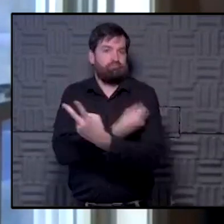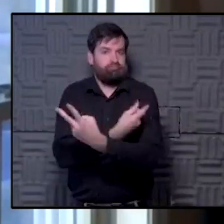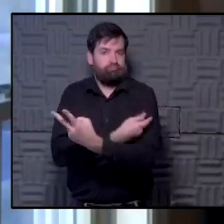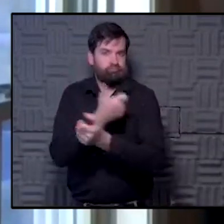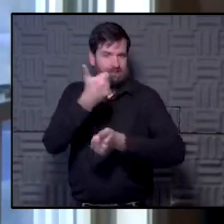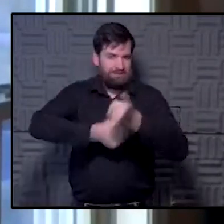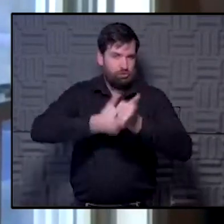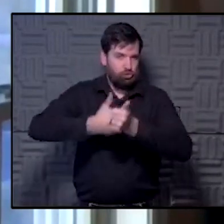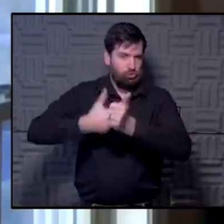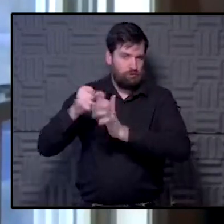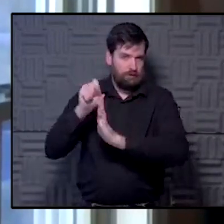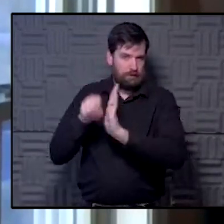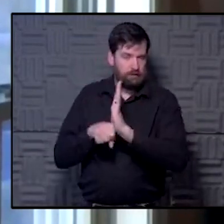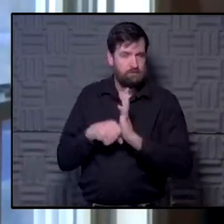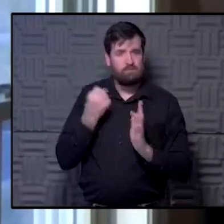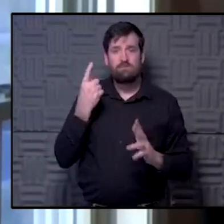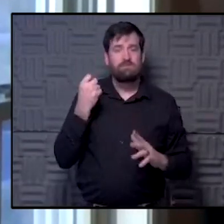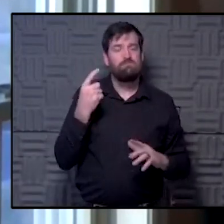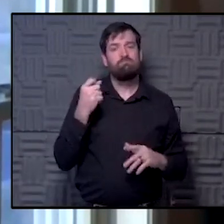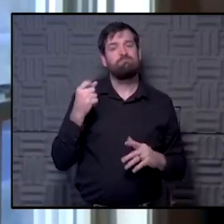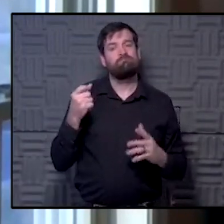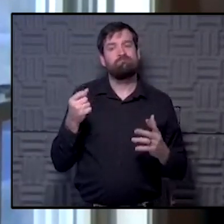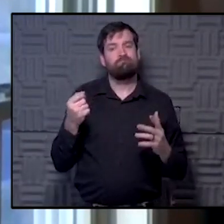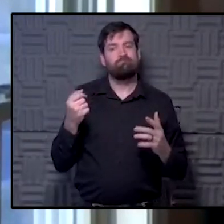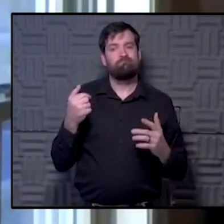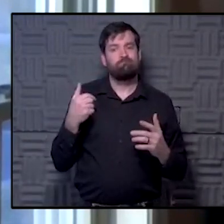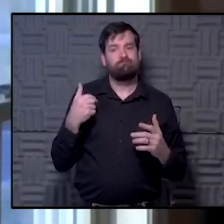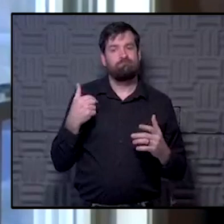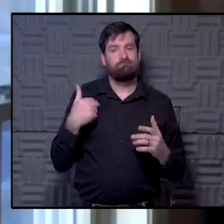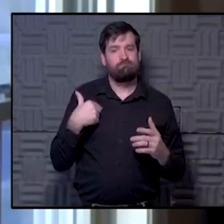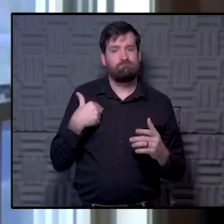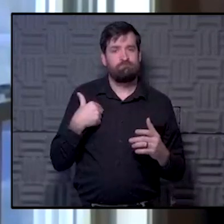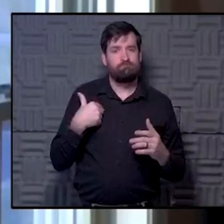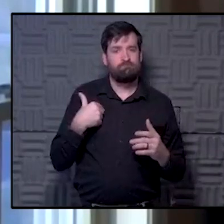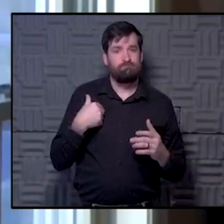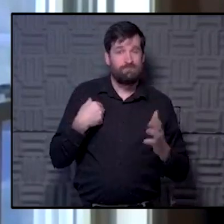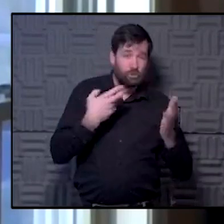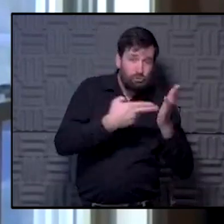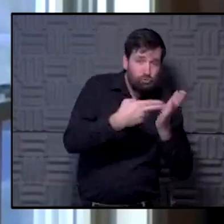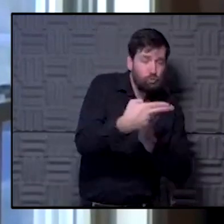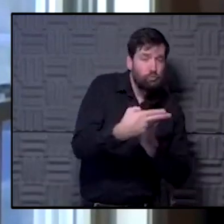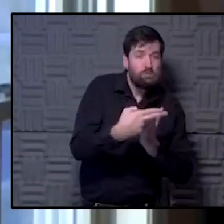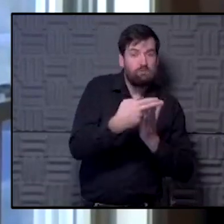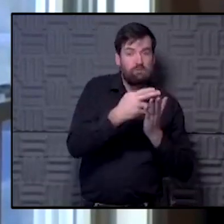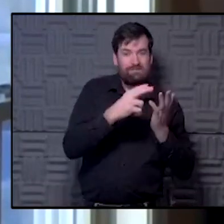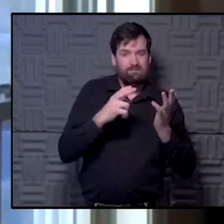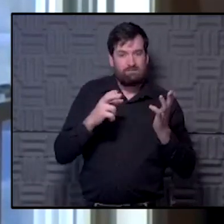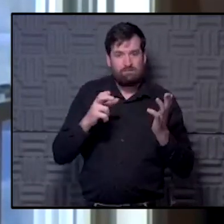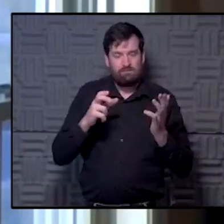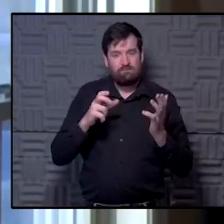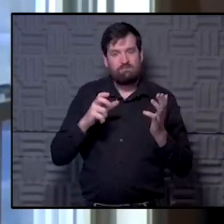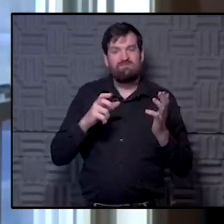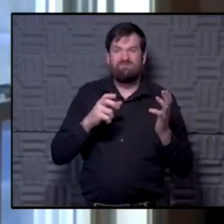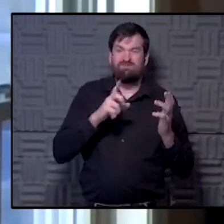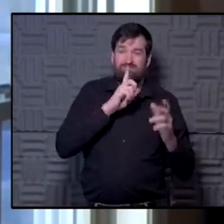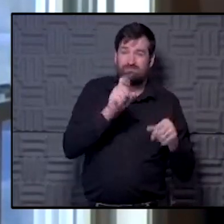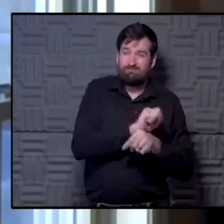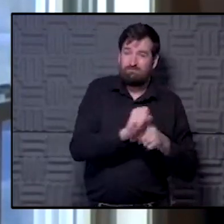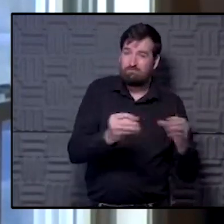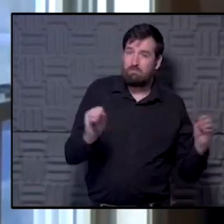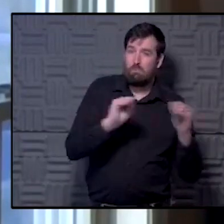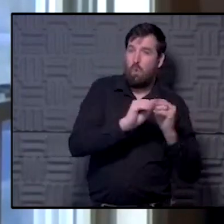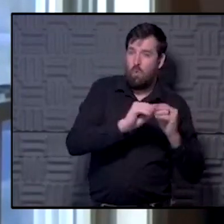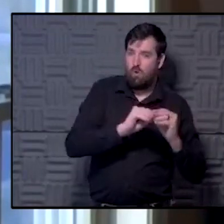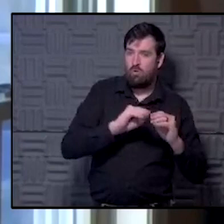And it's not as high as the truth. And what we're doing is we're working to actually